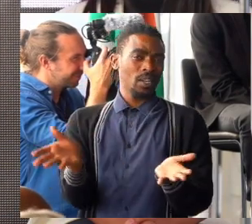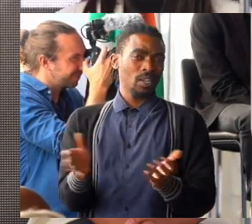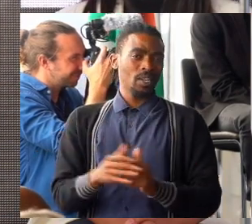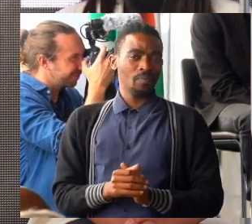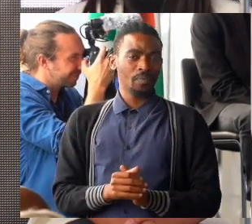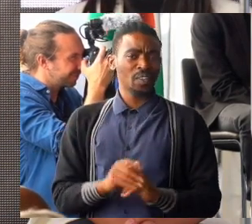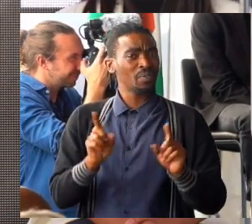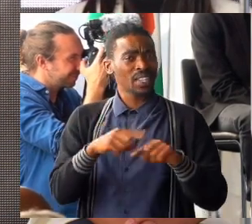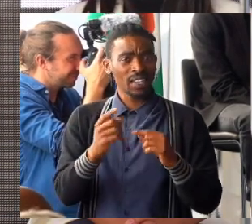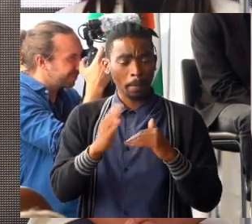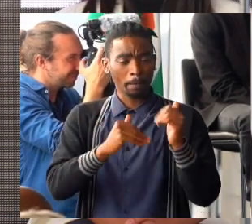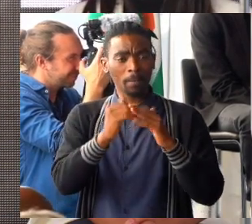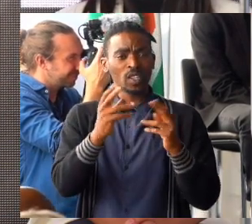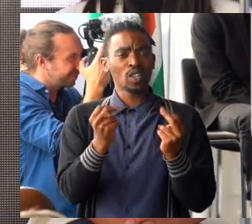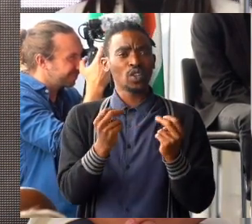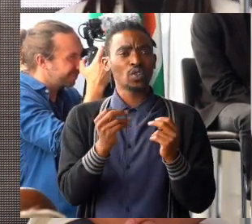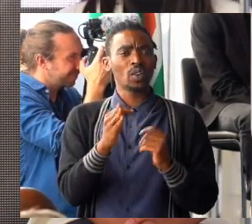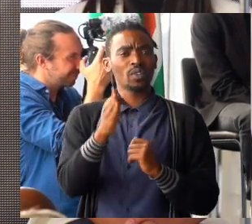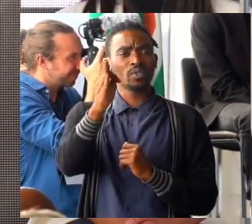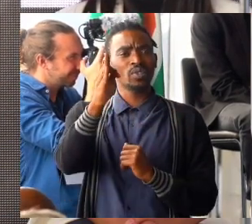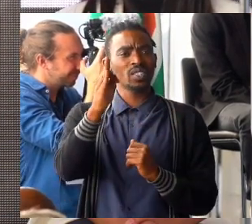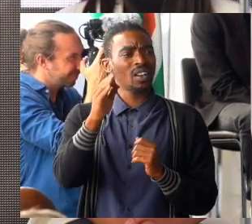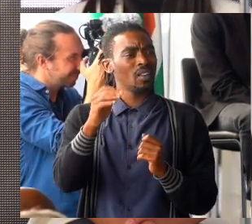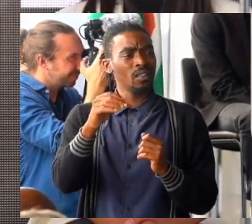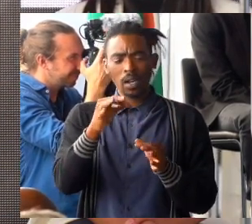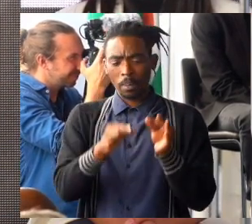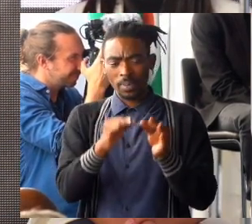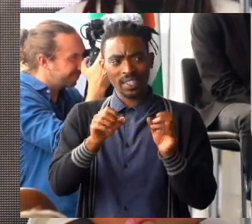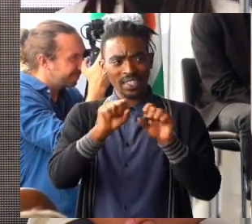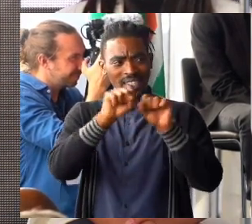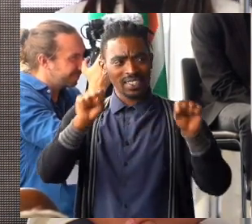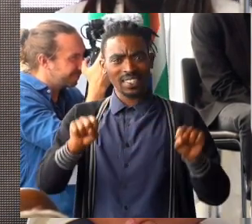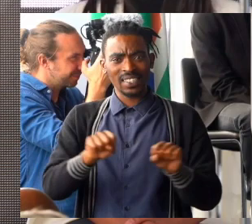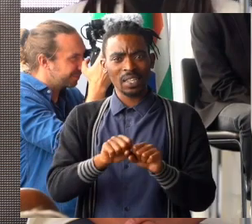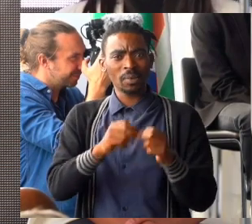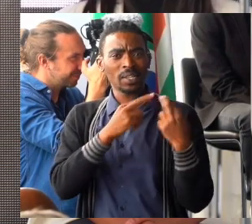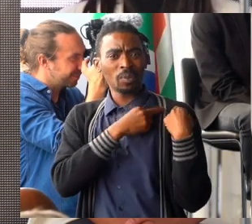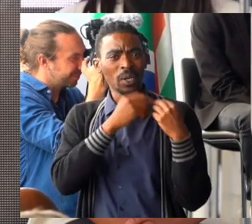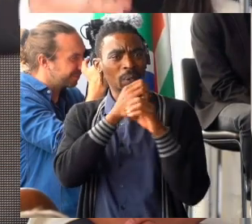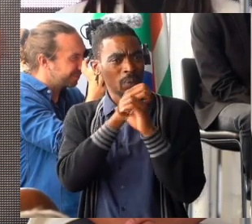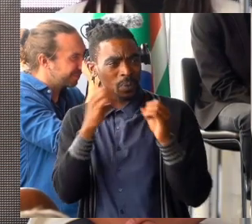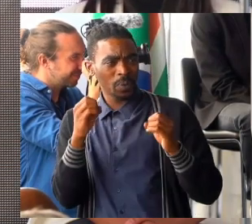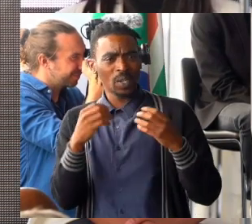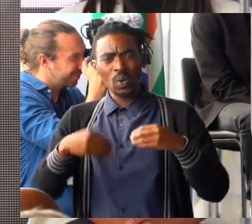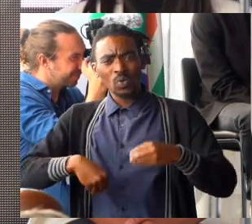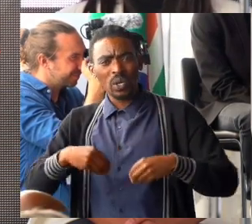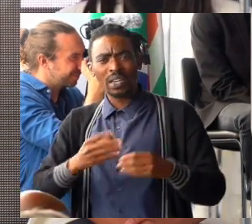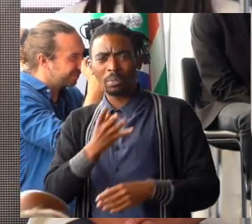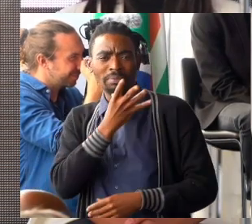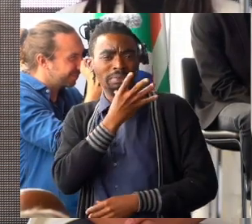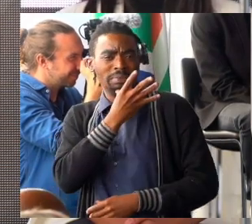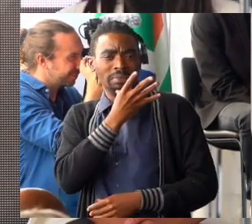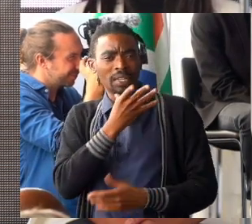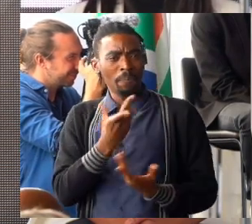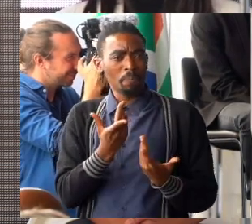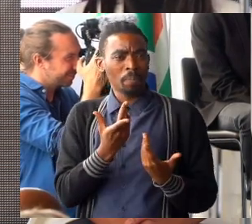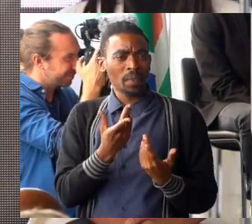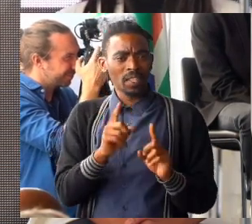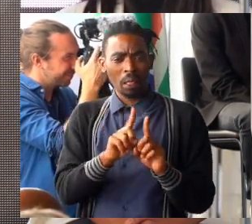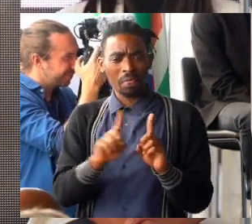cannot build a new future on a political system that is unaccountable, unresponsive, it is corrupt, and so removed from the